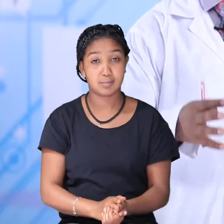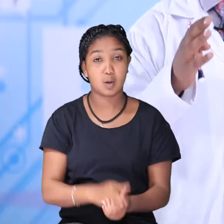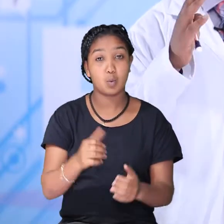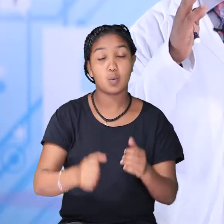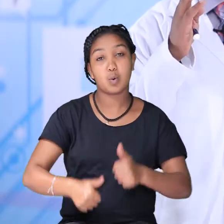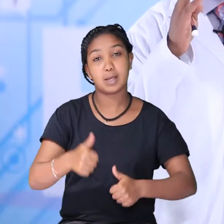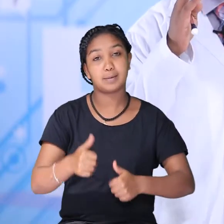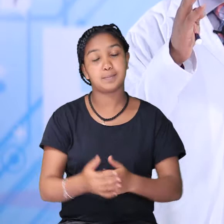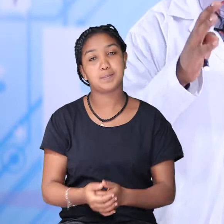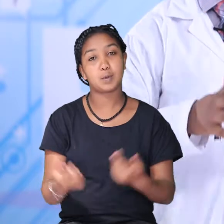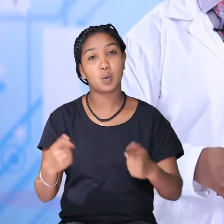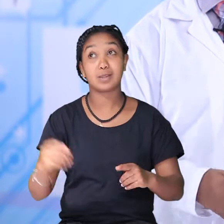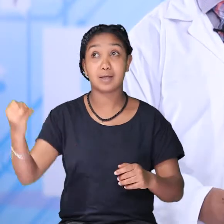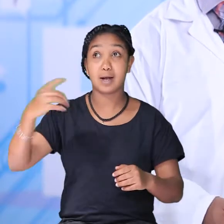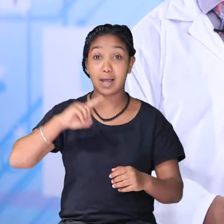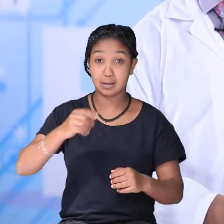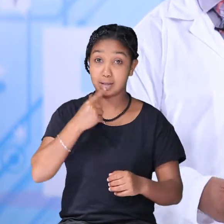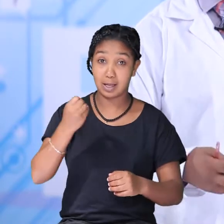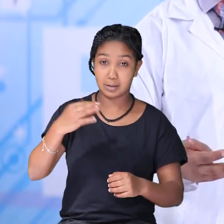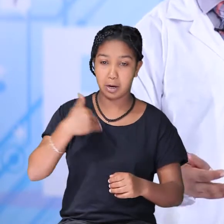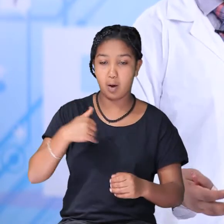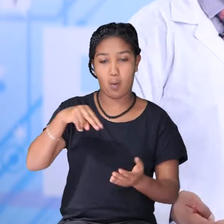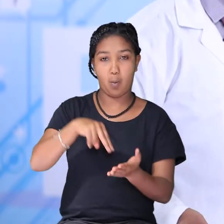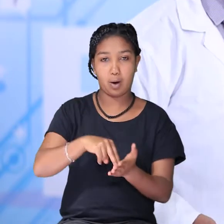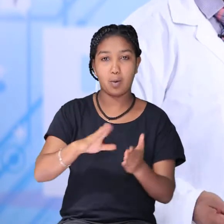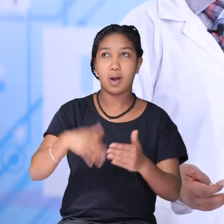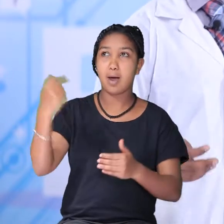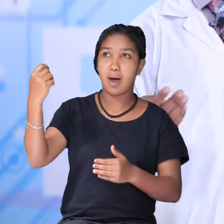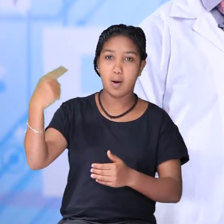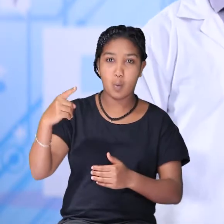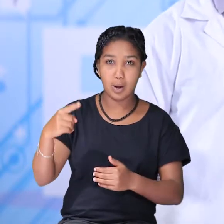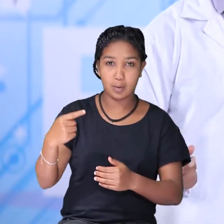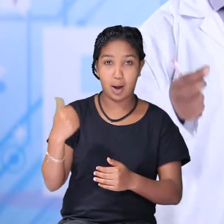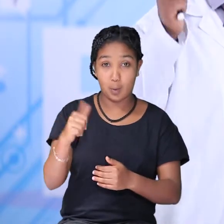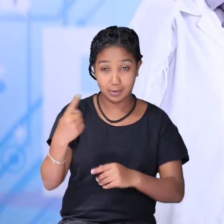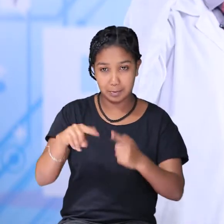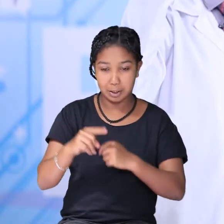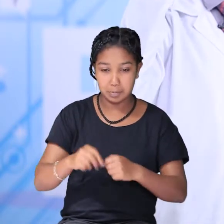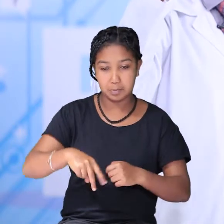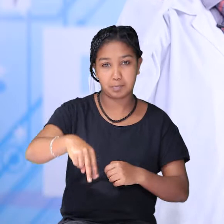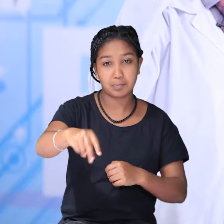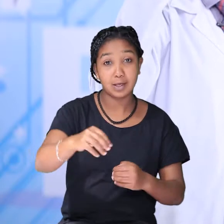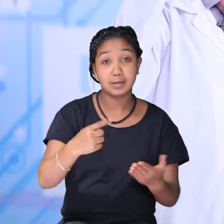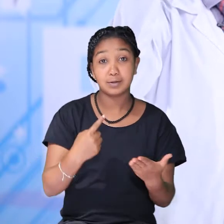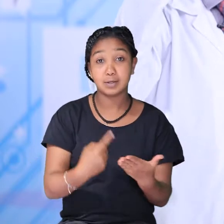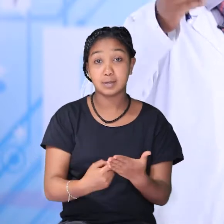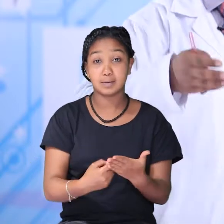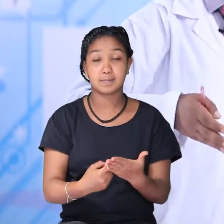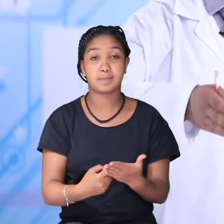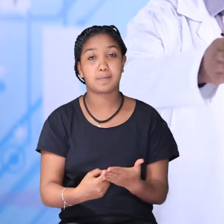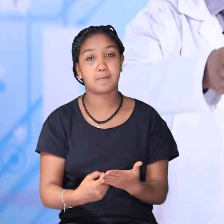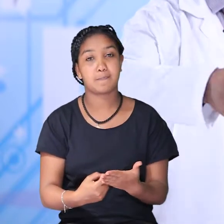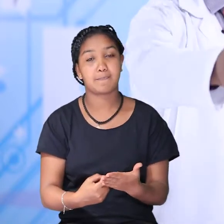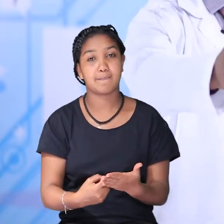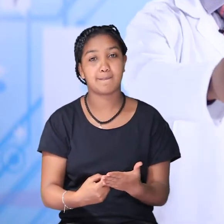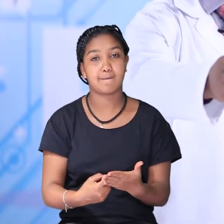when the red light lit. Through training, they are punished when the red light lit and